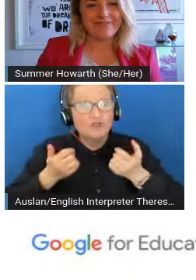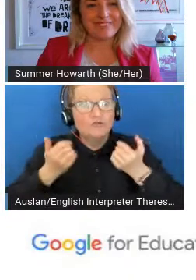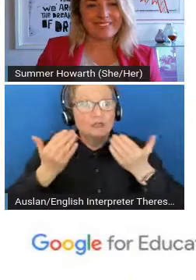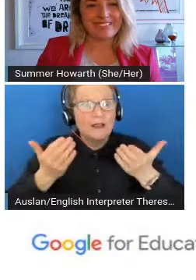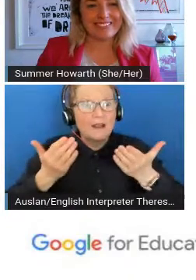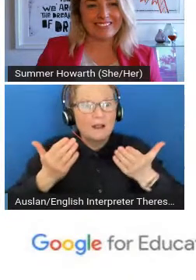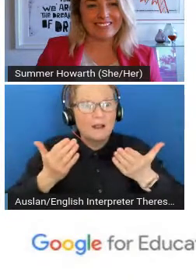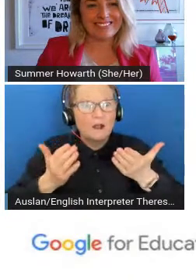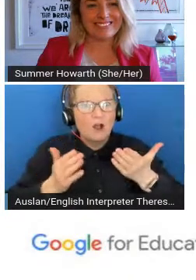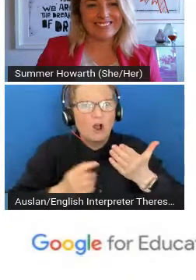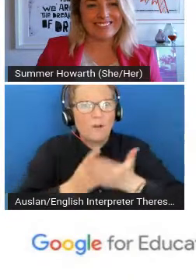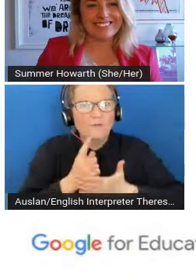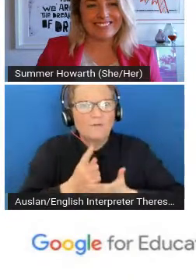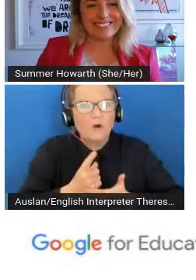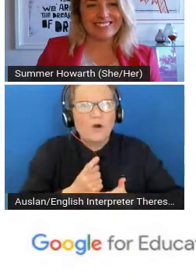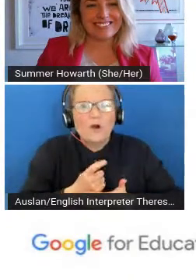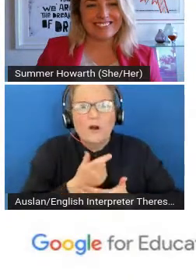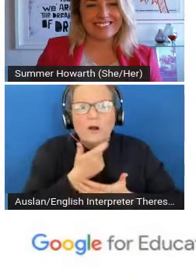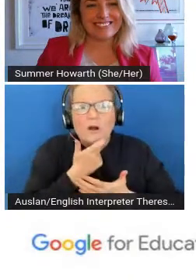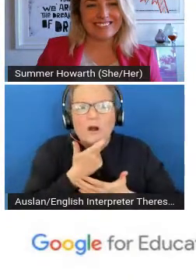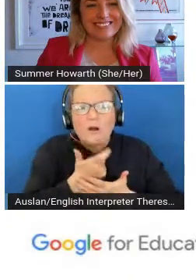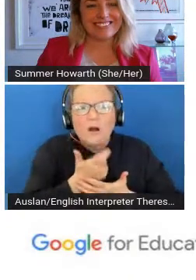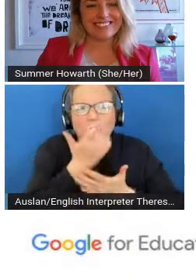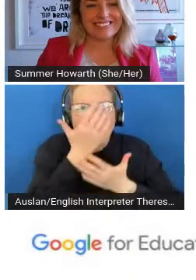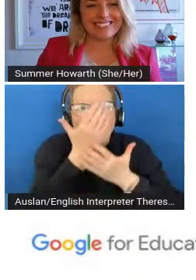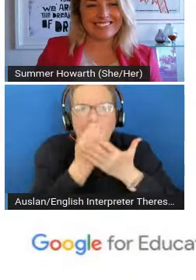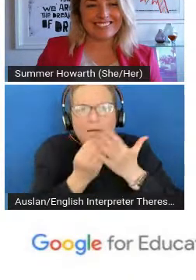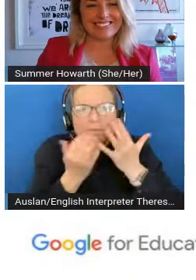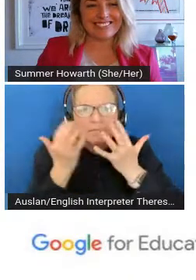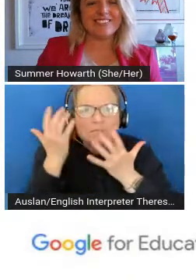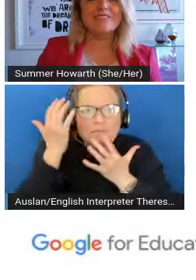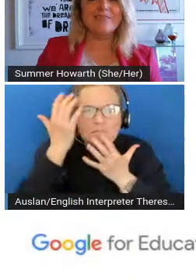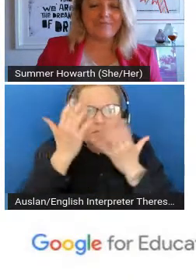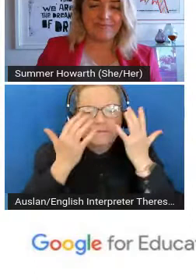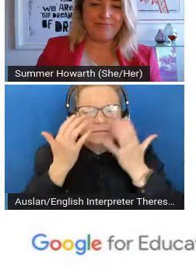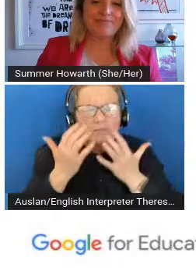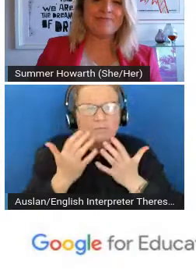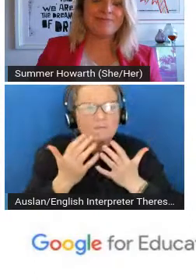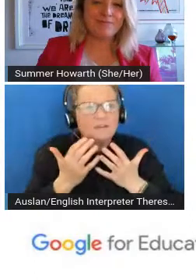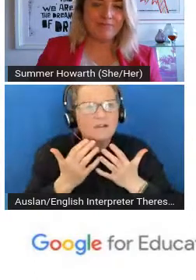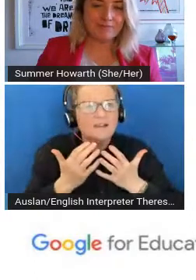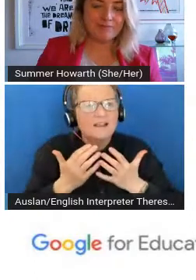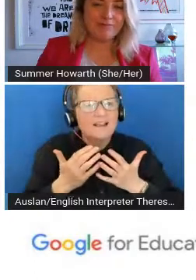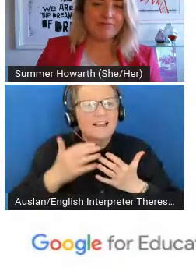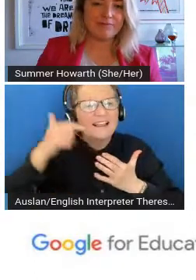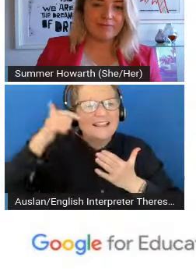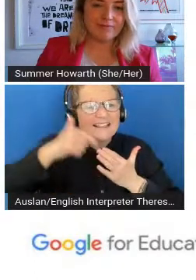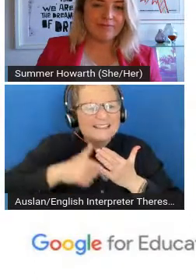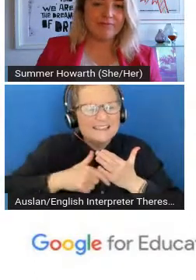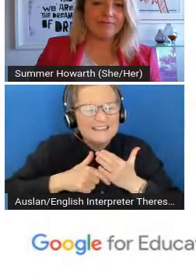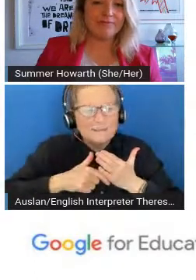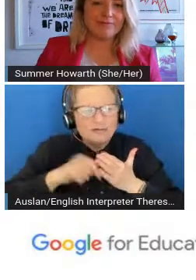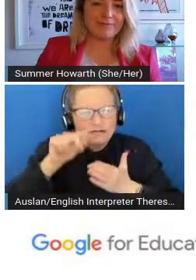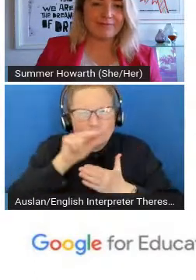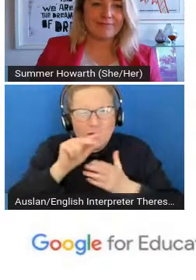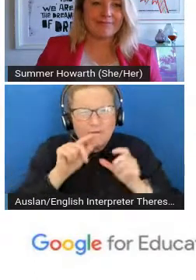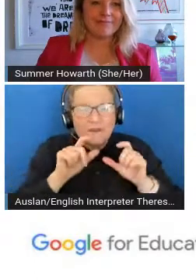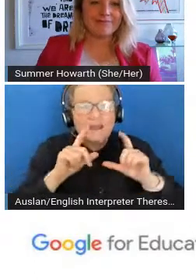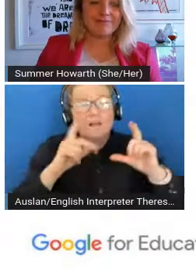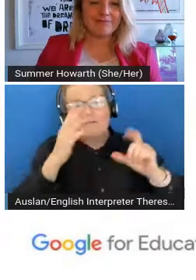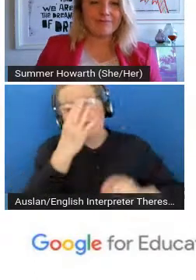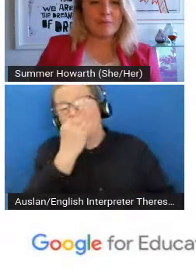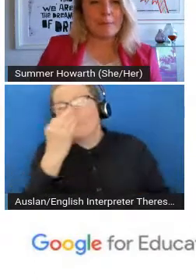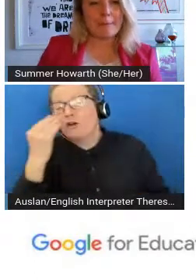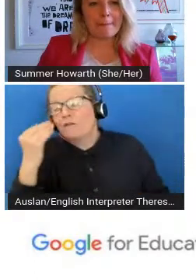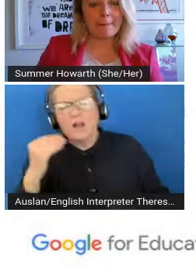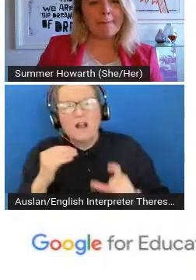getting, really digging in, and what I love to call deep reading of images, looking at what is in this image, why did the author